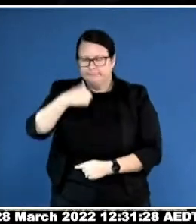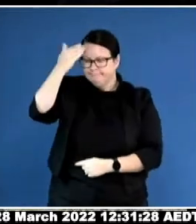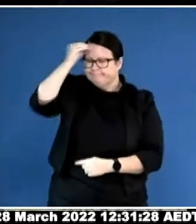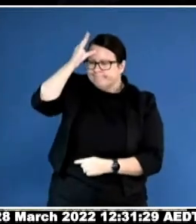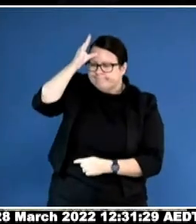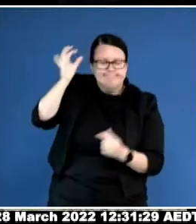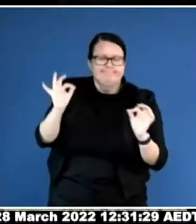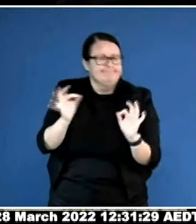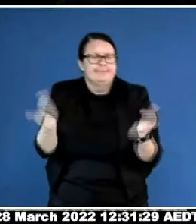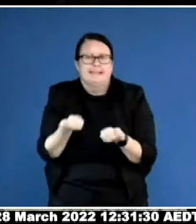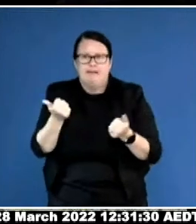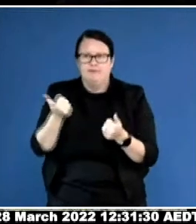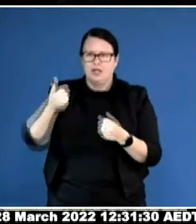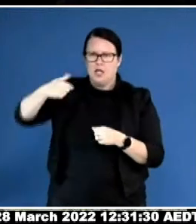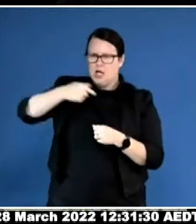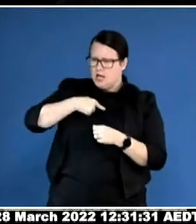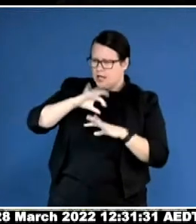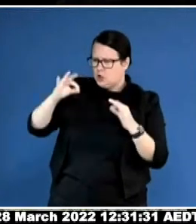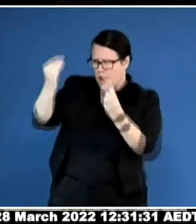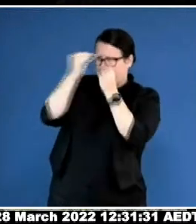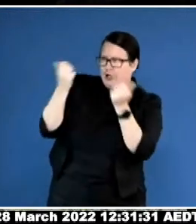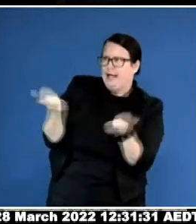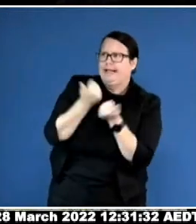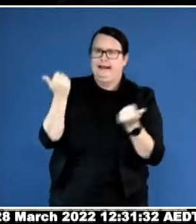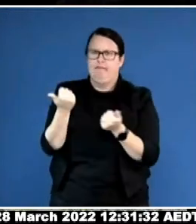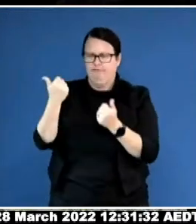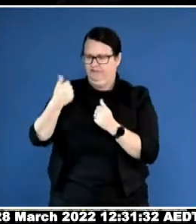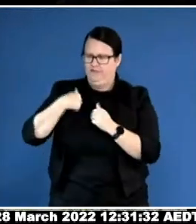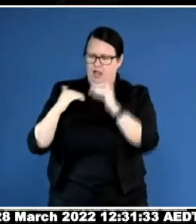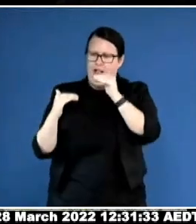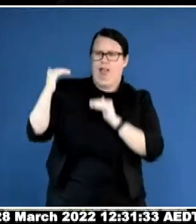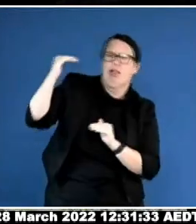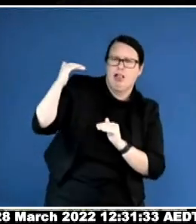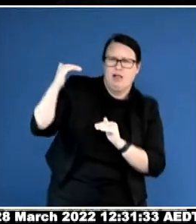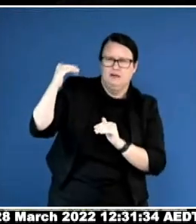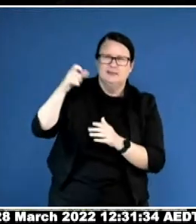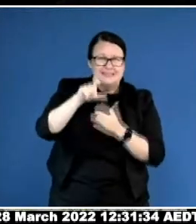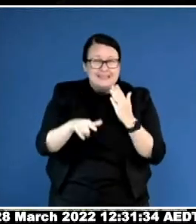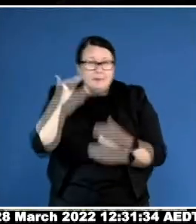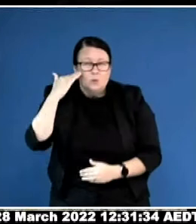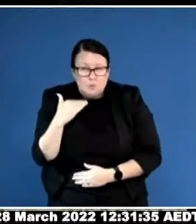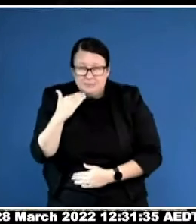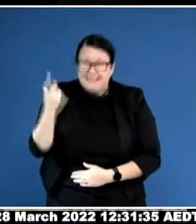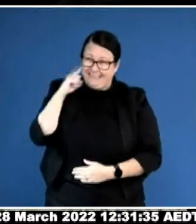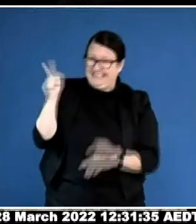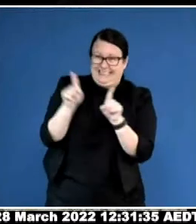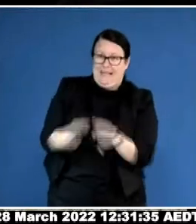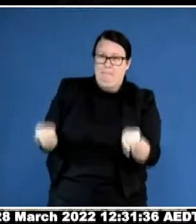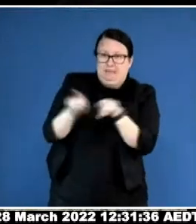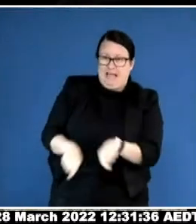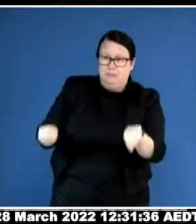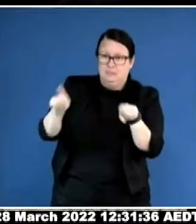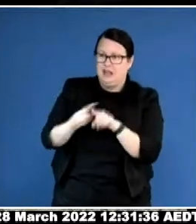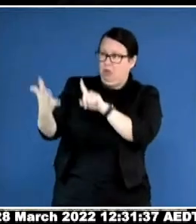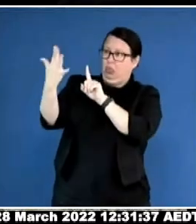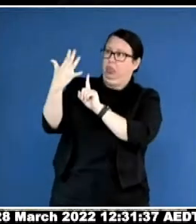have a mechanical mind like me. That disabled women hear this all the time as a way of just taking away our sense of even